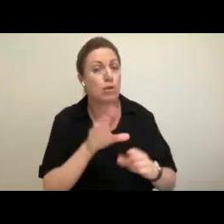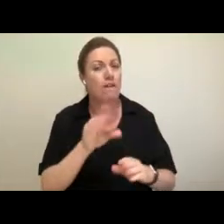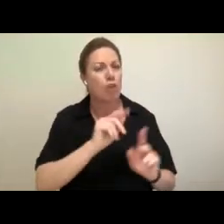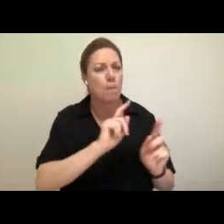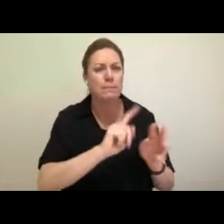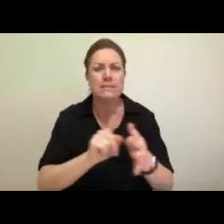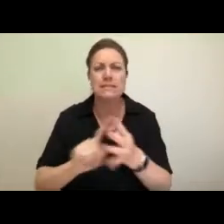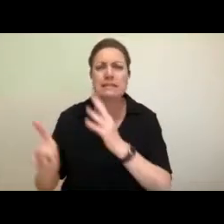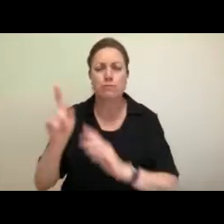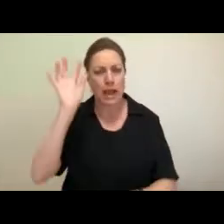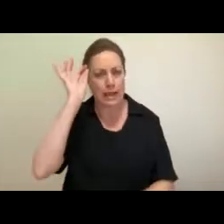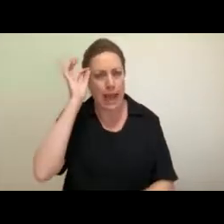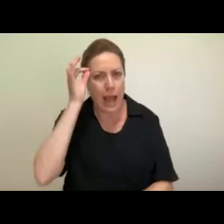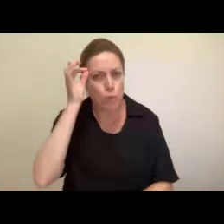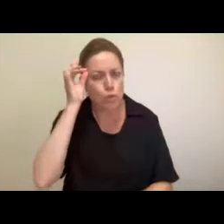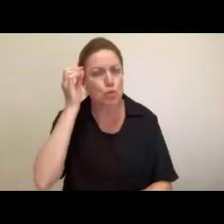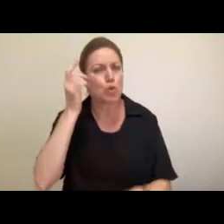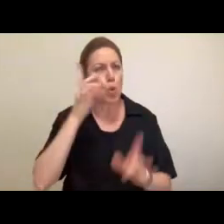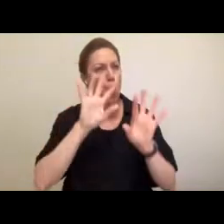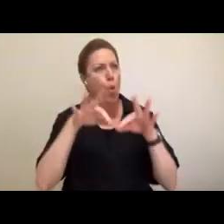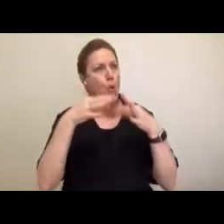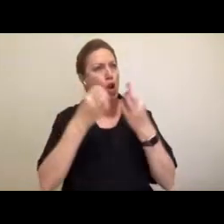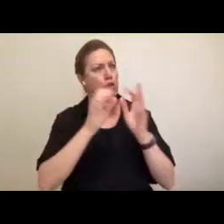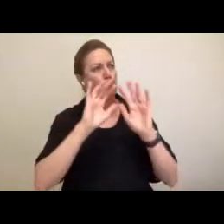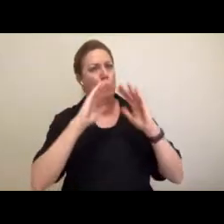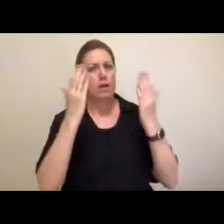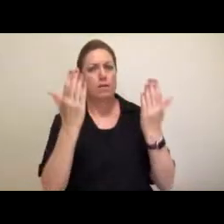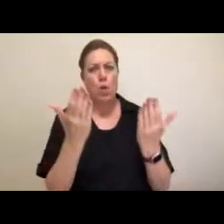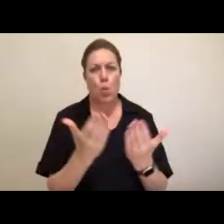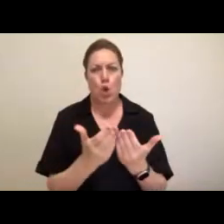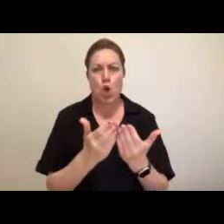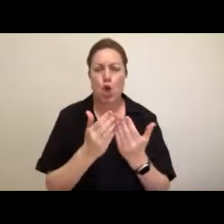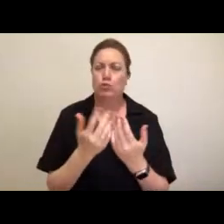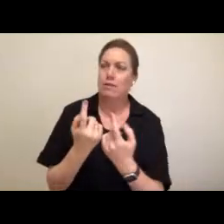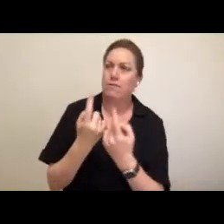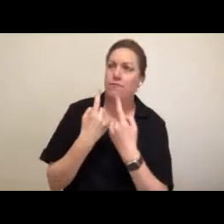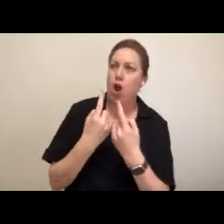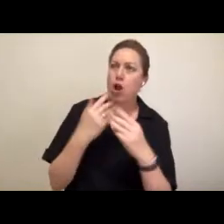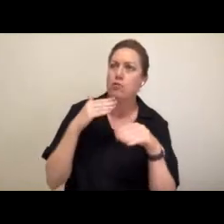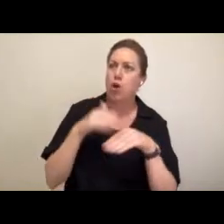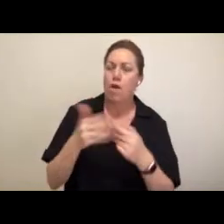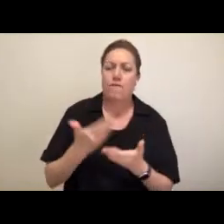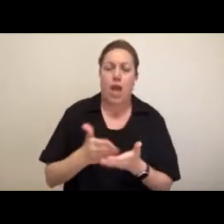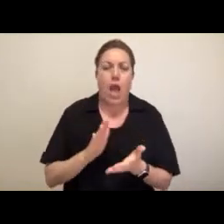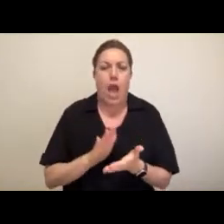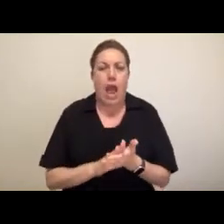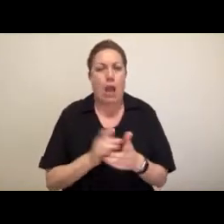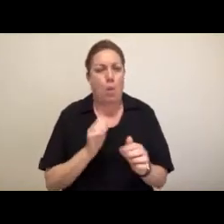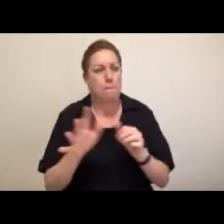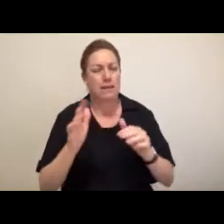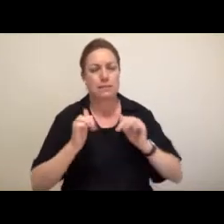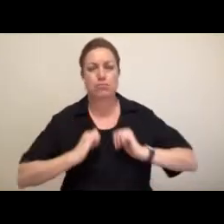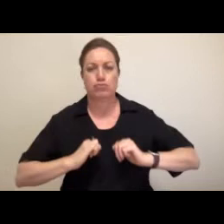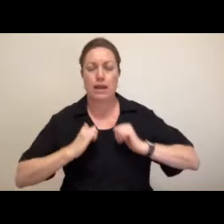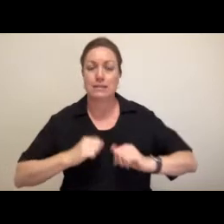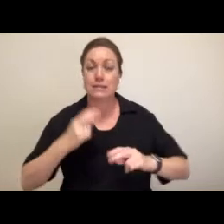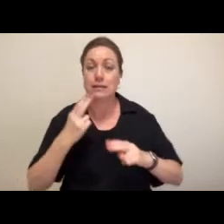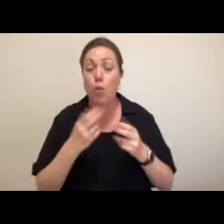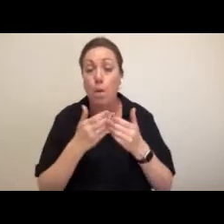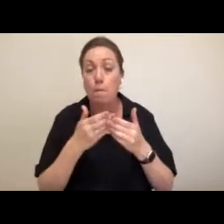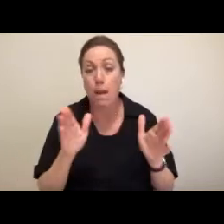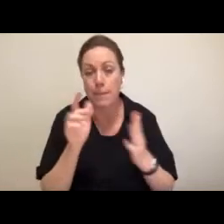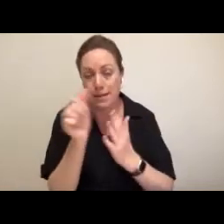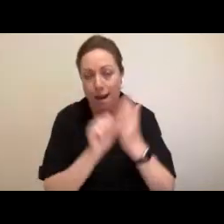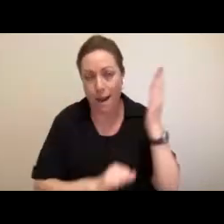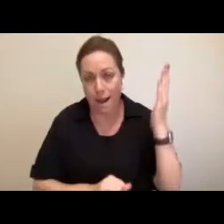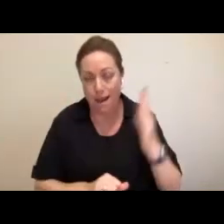world highlighting best practice in public art. So the toolkit is not actually intended to be read end to end. It is a